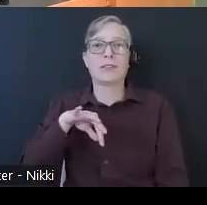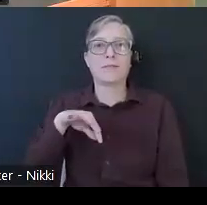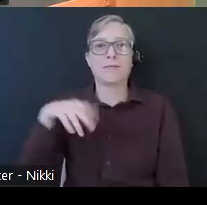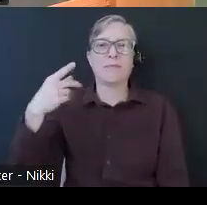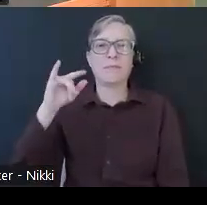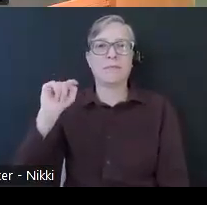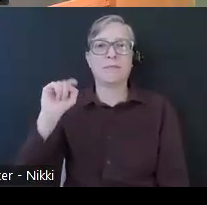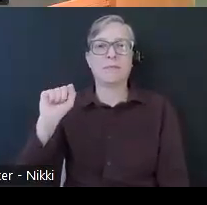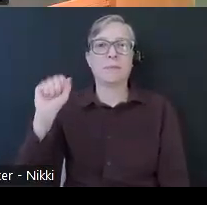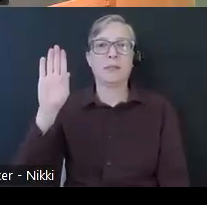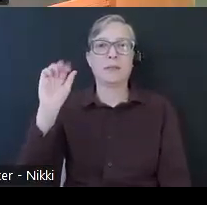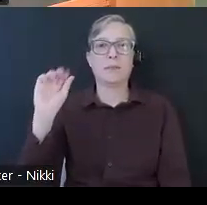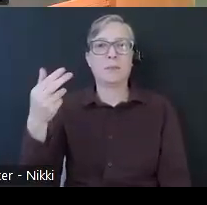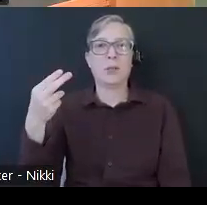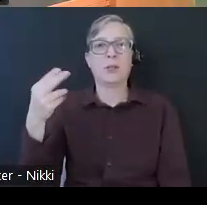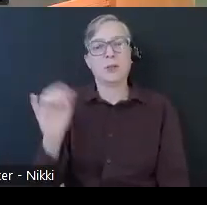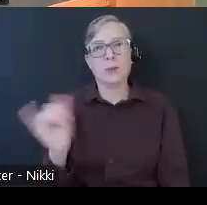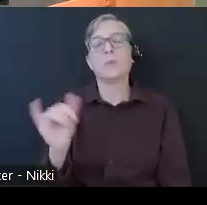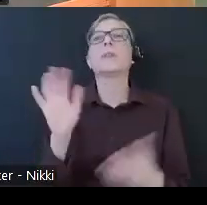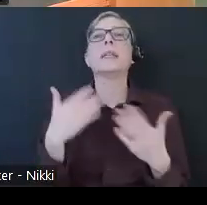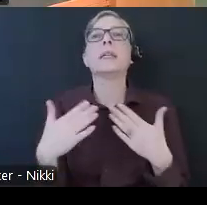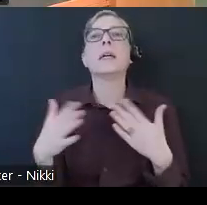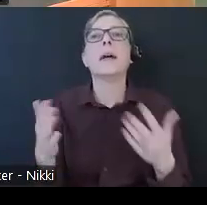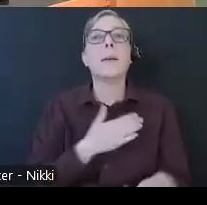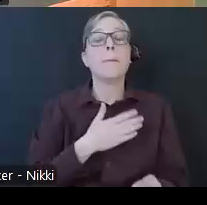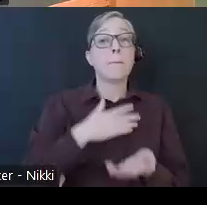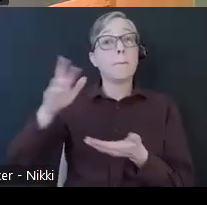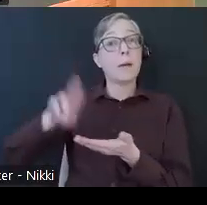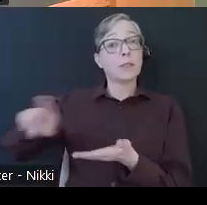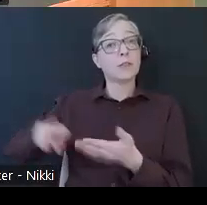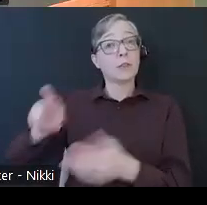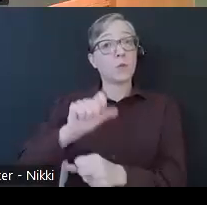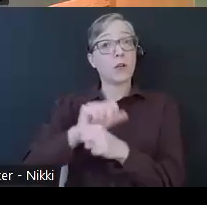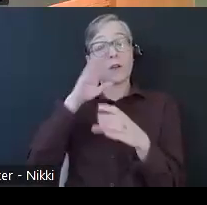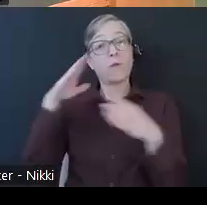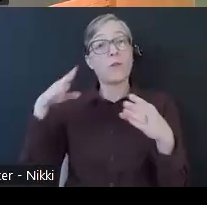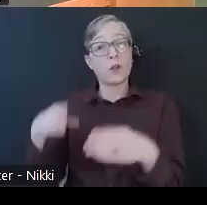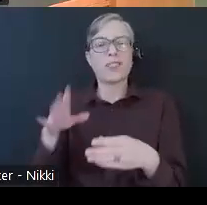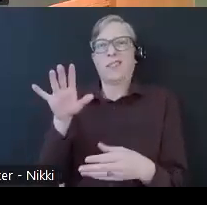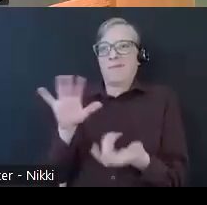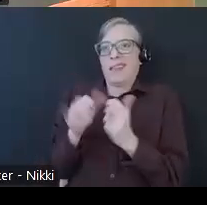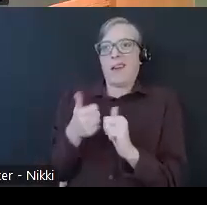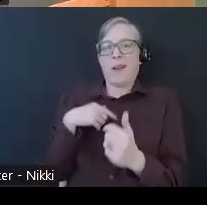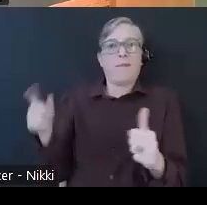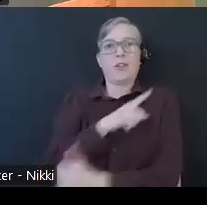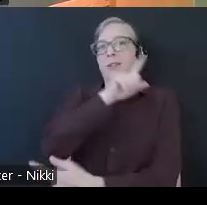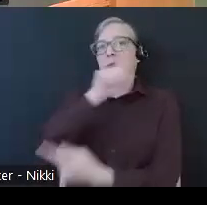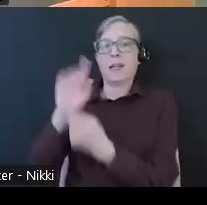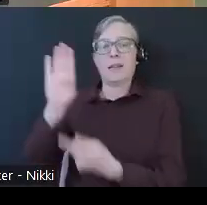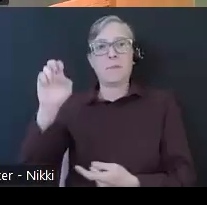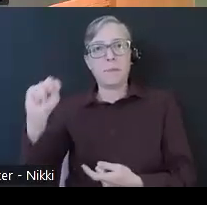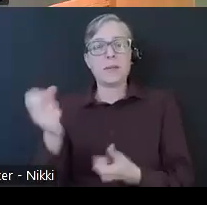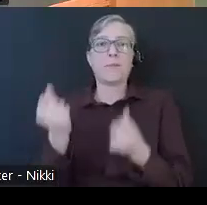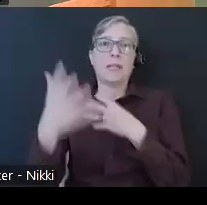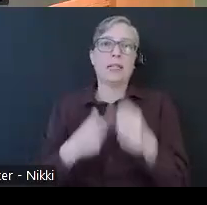similar. So my research work, and this is how I got to meet Ben many years ago, has been on heart disease